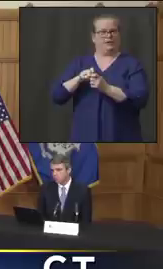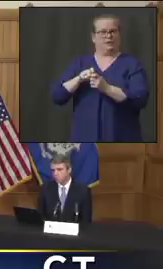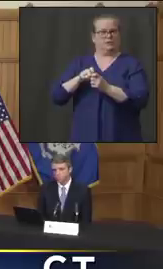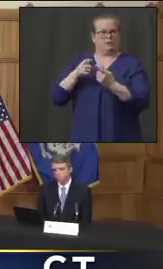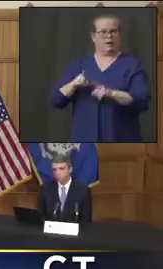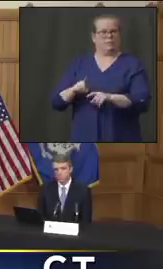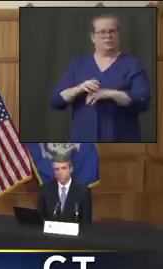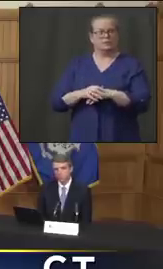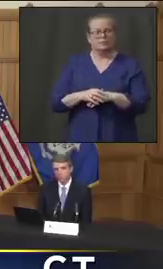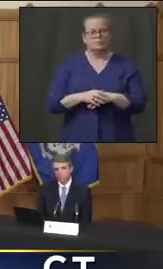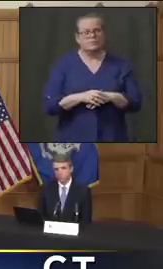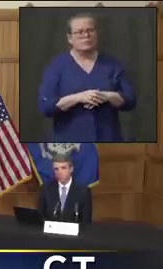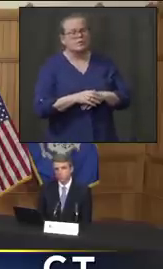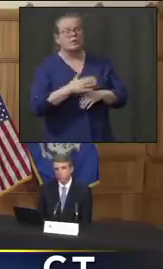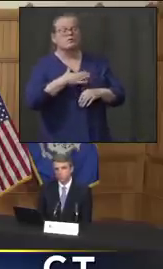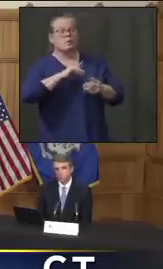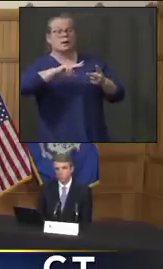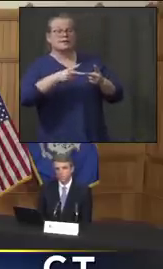No.